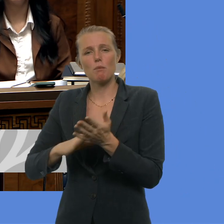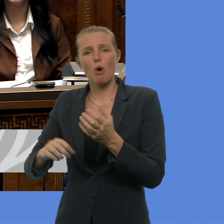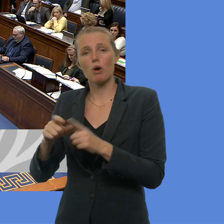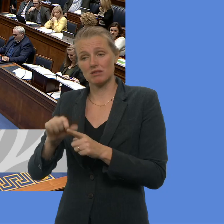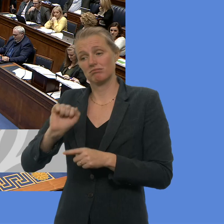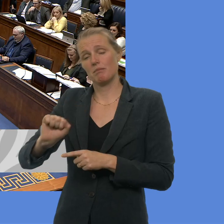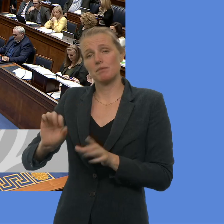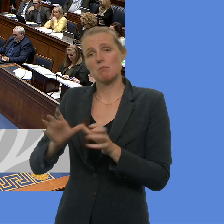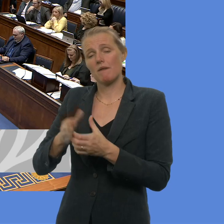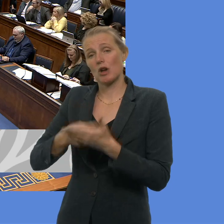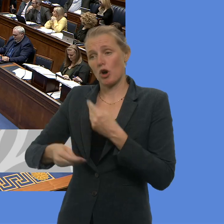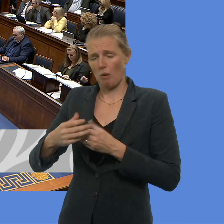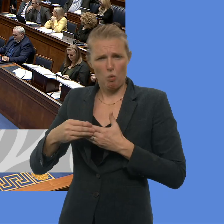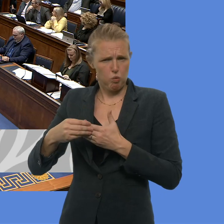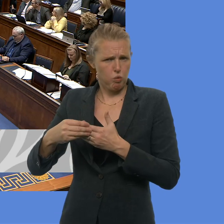Stuart Dixon.